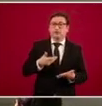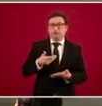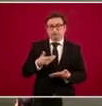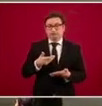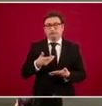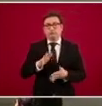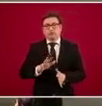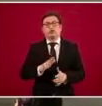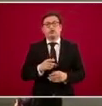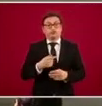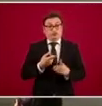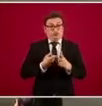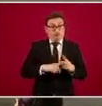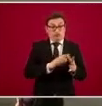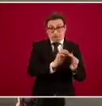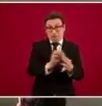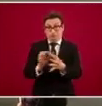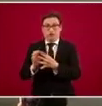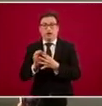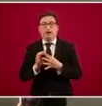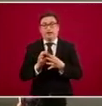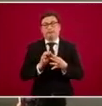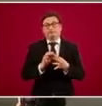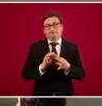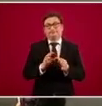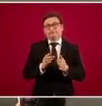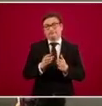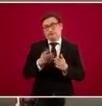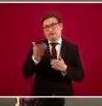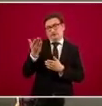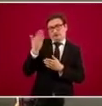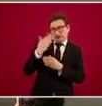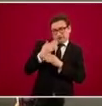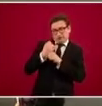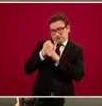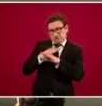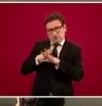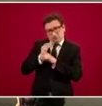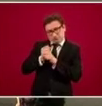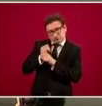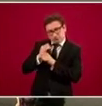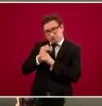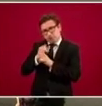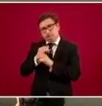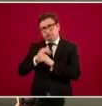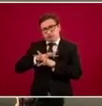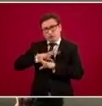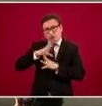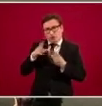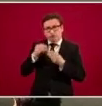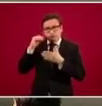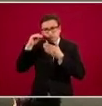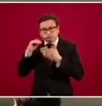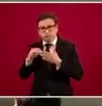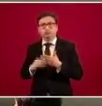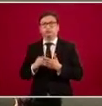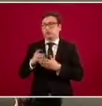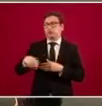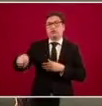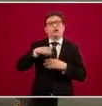Before starting my presentation and sharing with you this information that I have prepared, and that